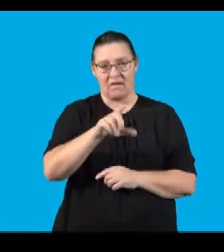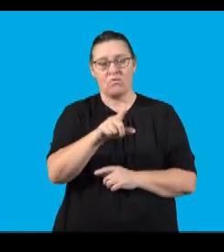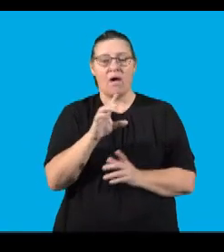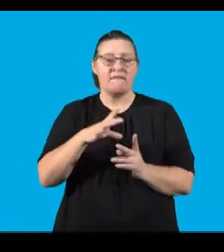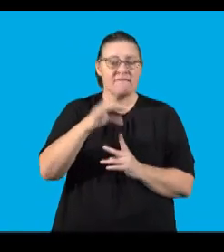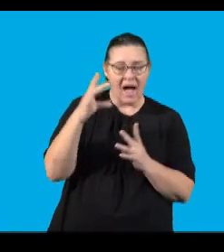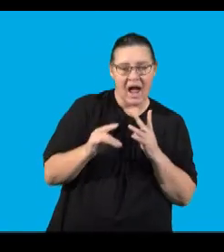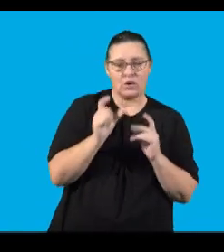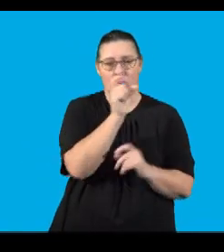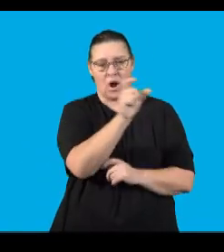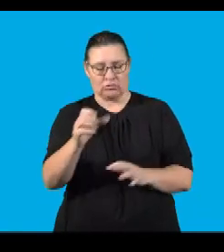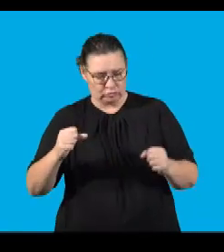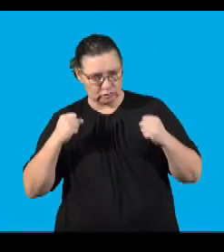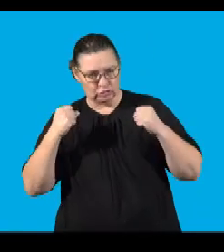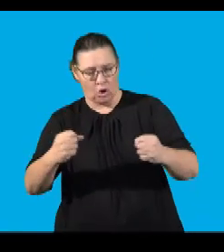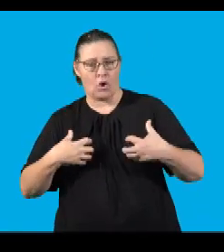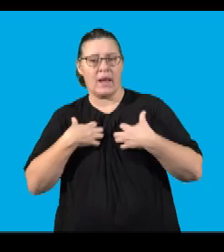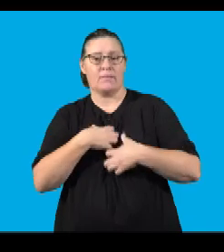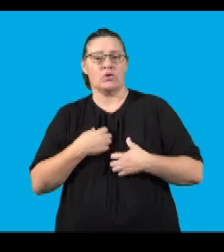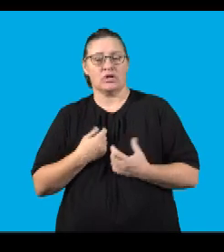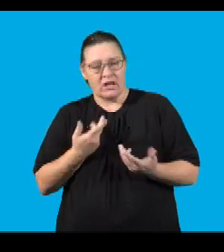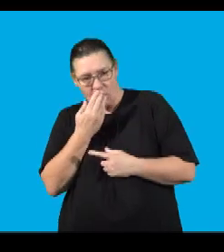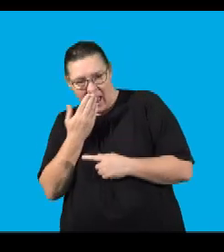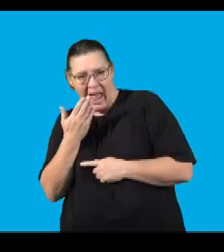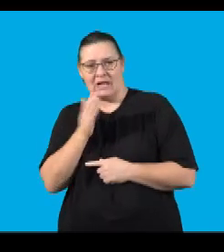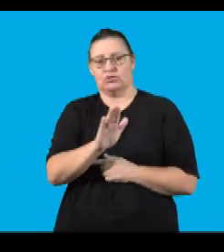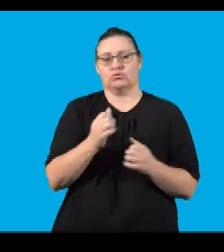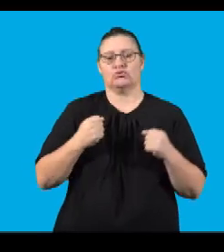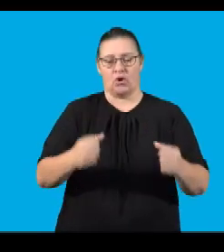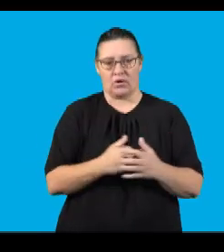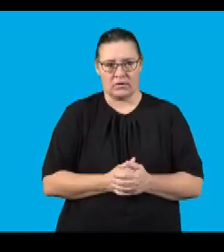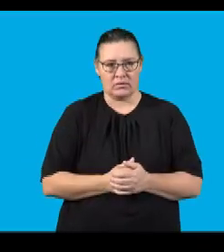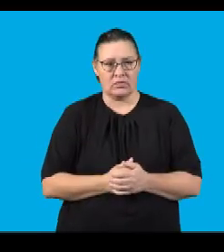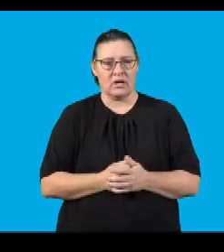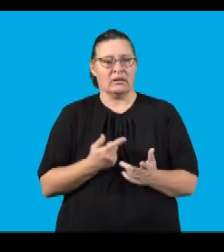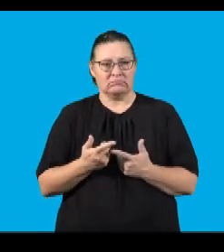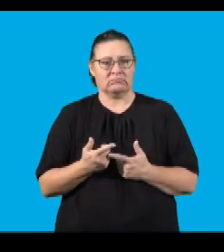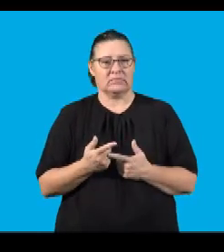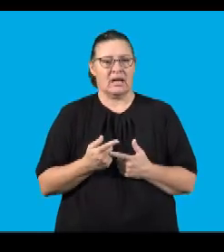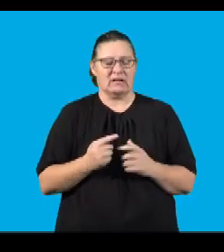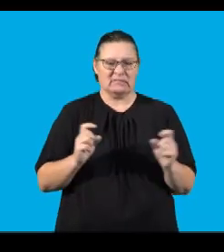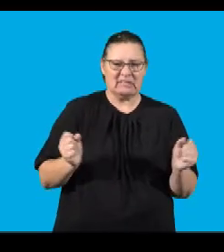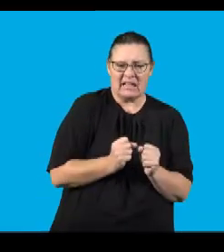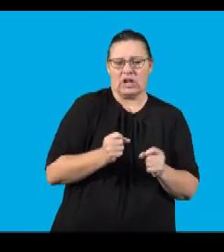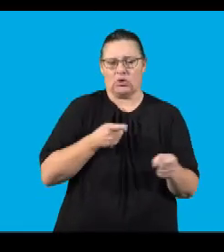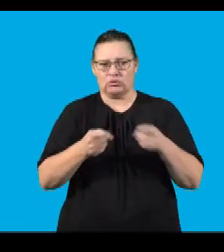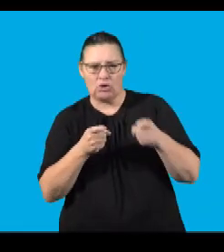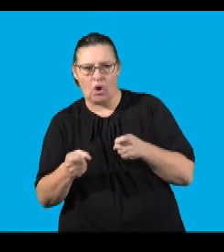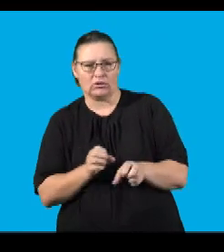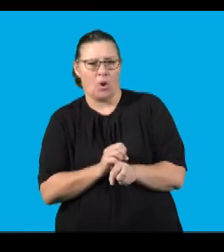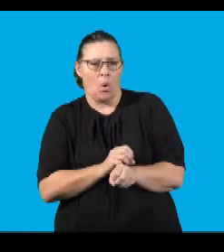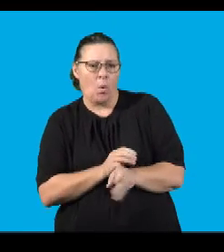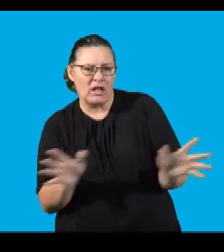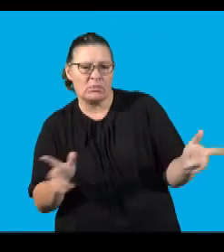you will find words that show strong emotion, strong attitude. Here we see tightly controlled,